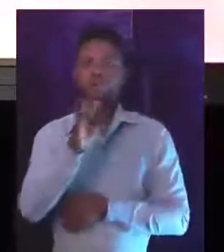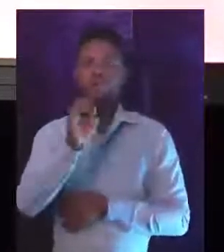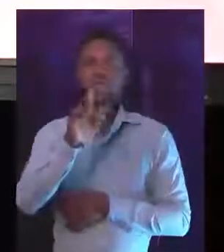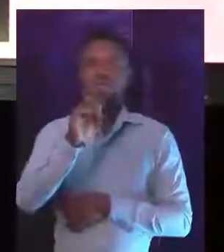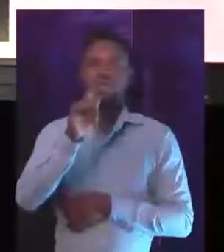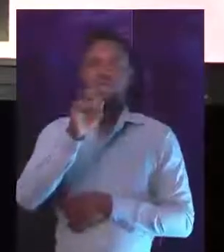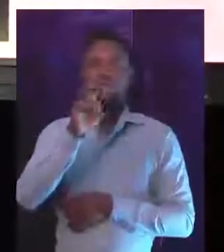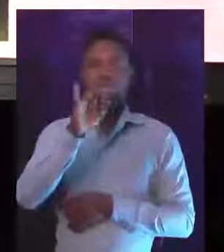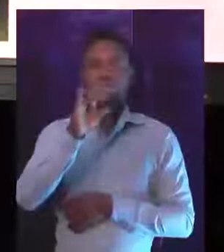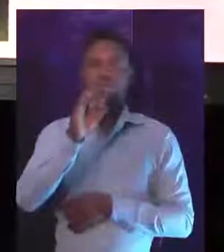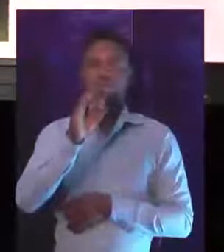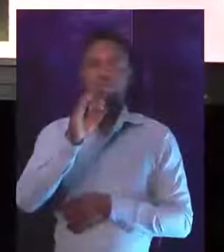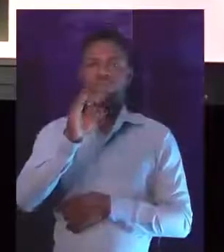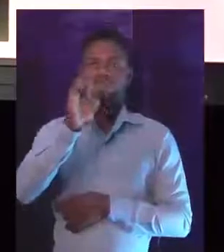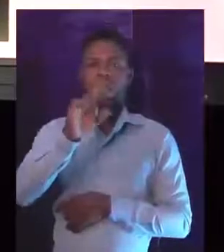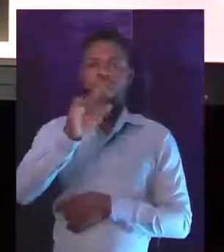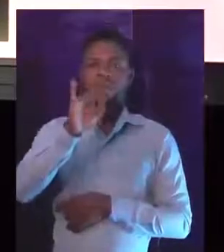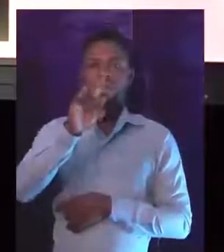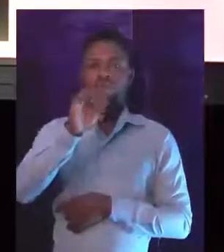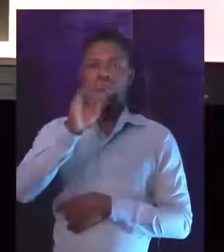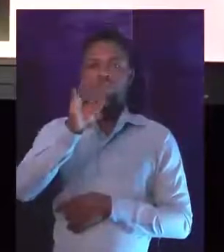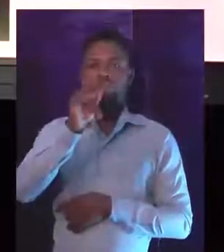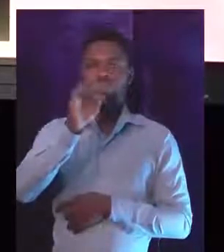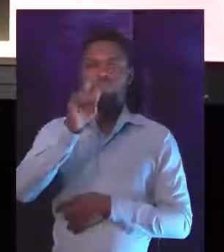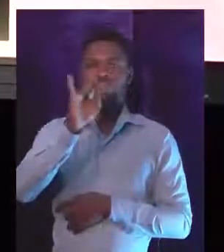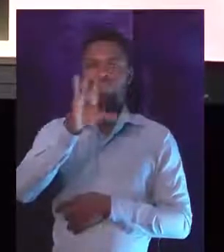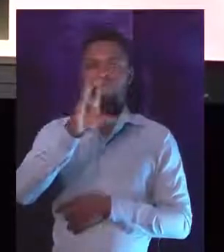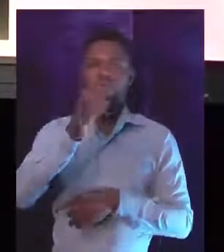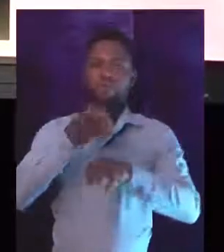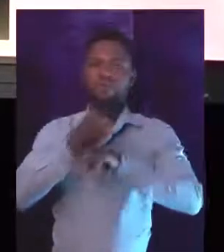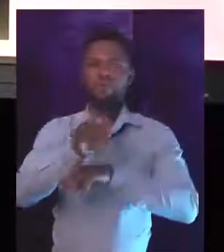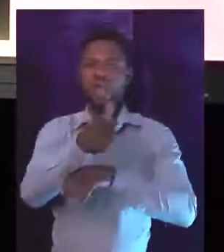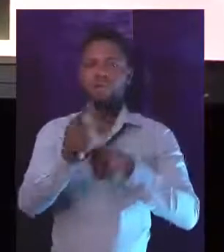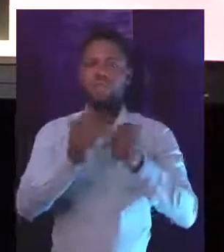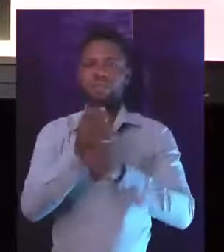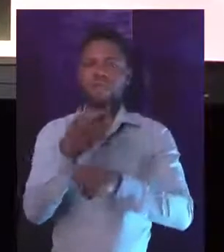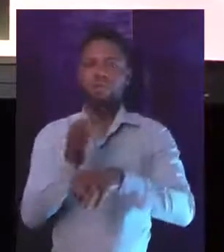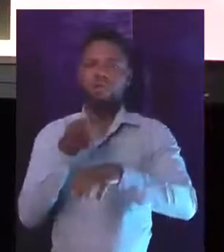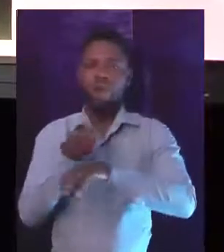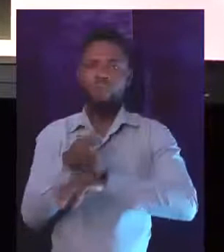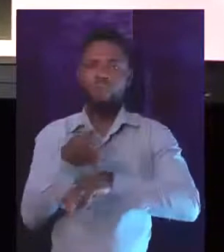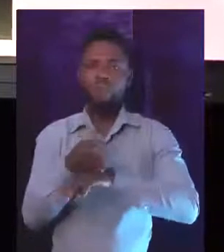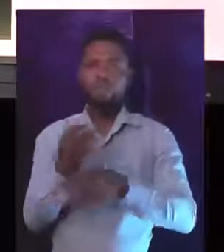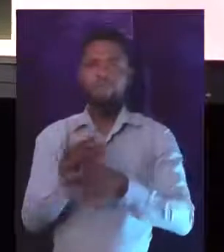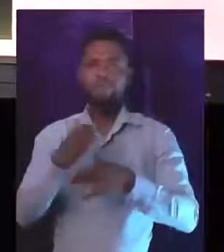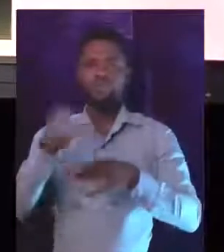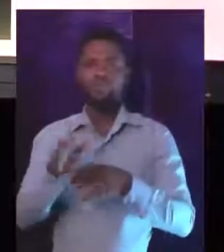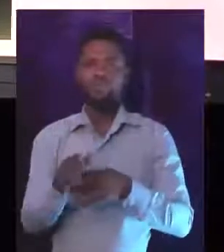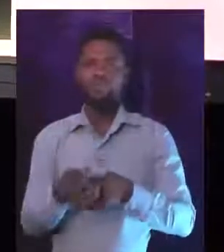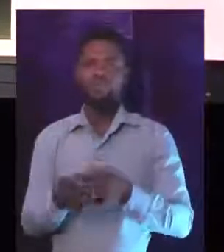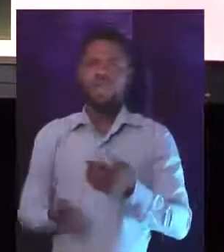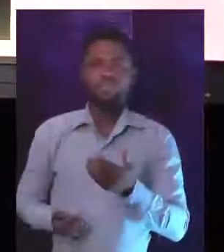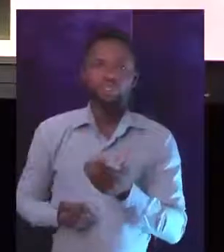is electrostatic force. Say that. Electrostatic force. It's another type of